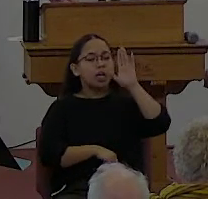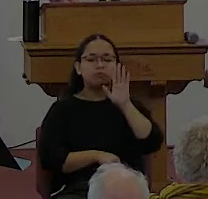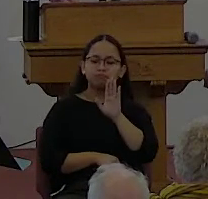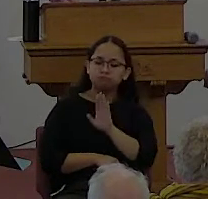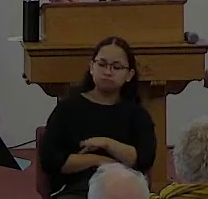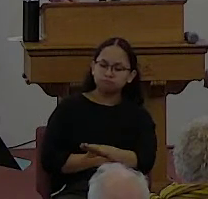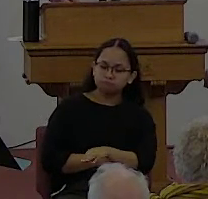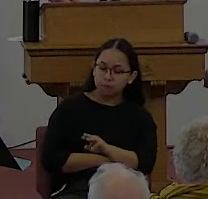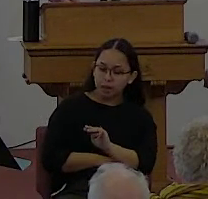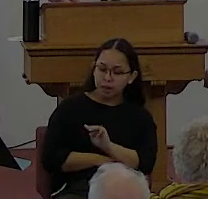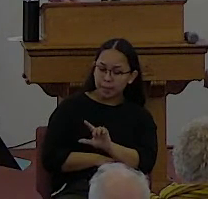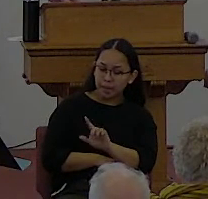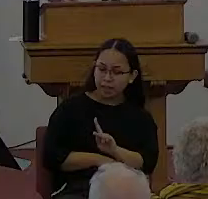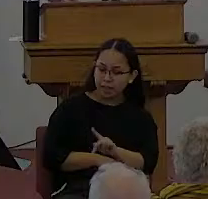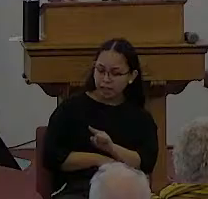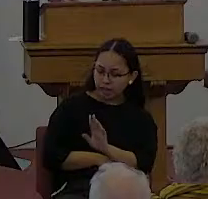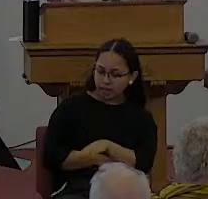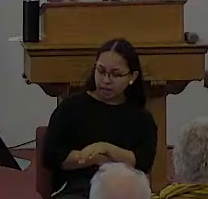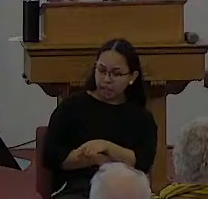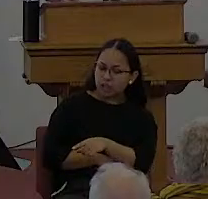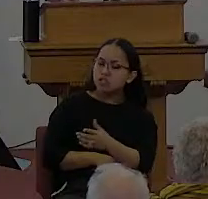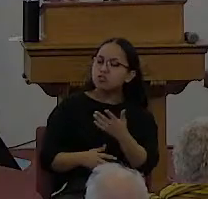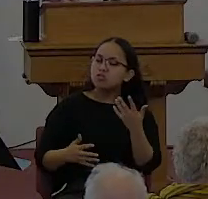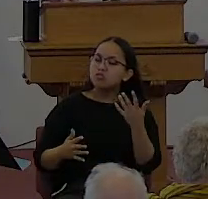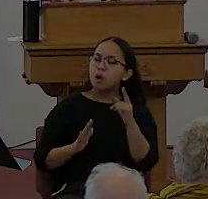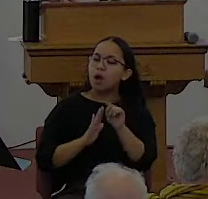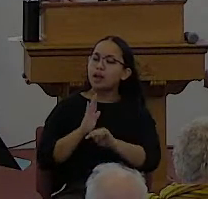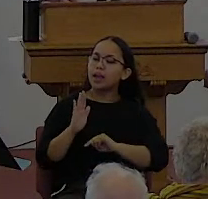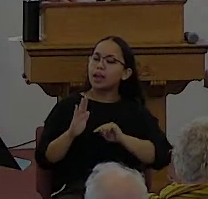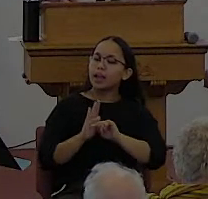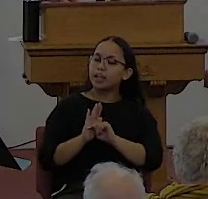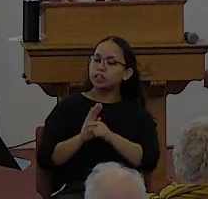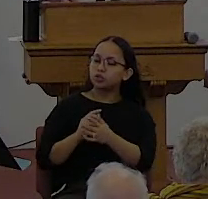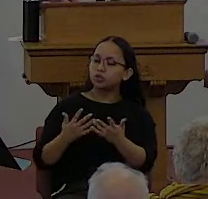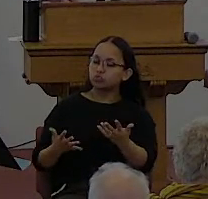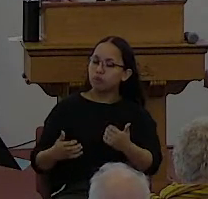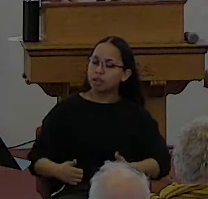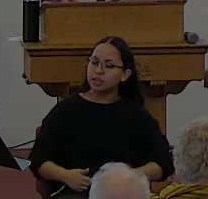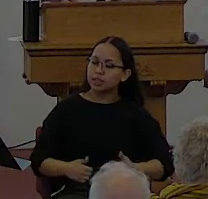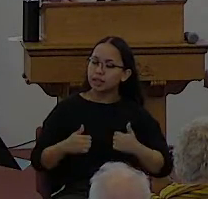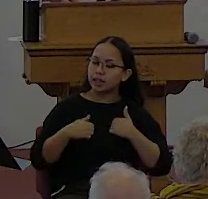Luther King, which age would you like to live in?'